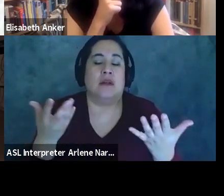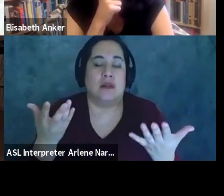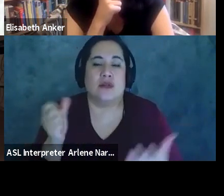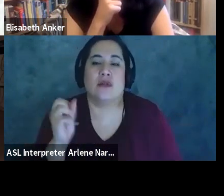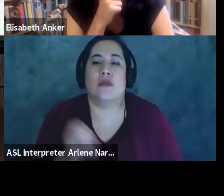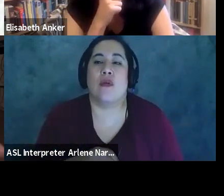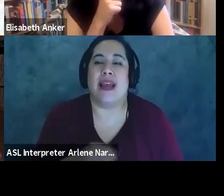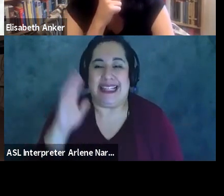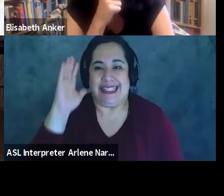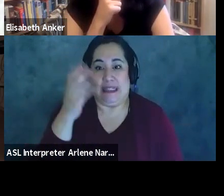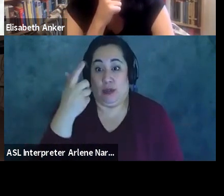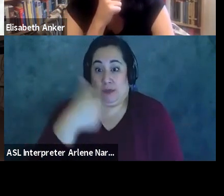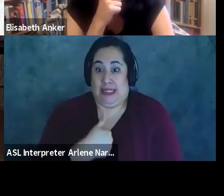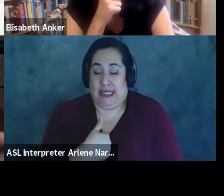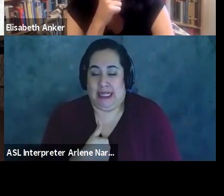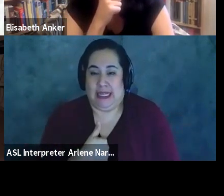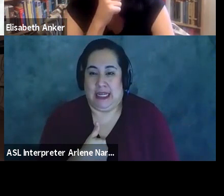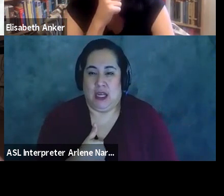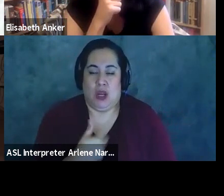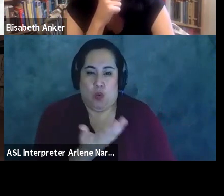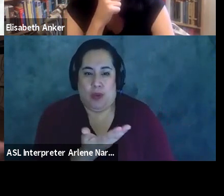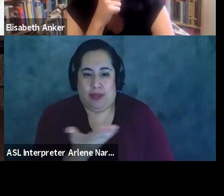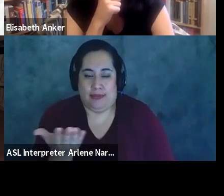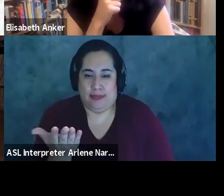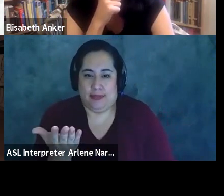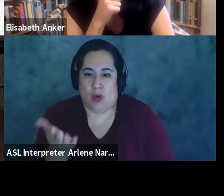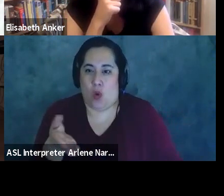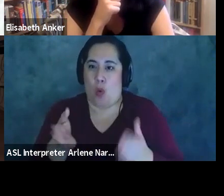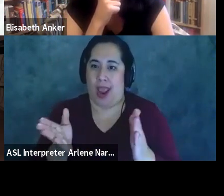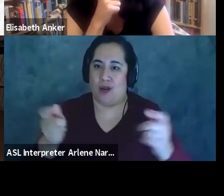it seems to me that with this way of